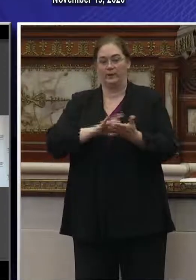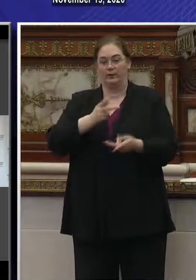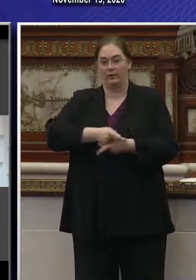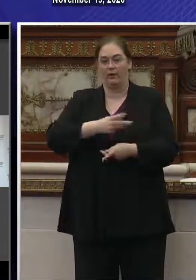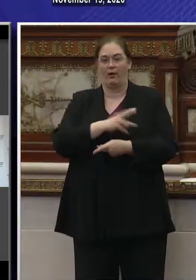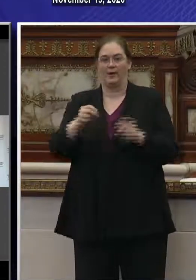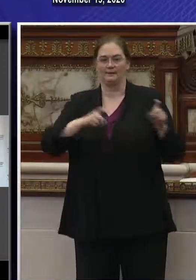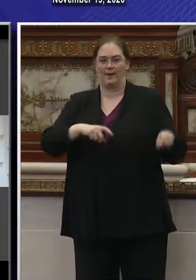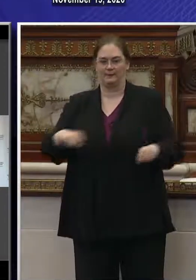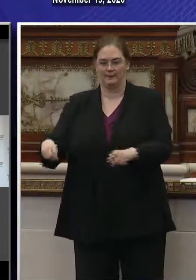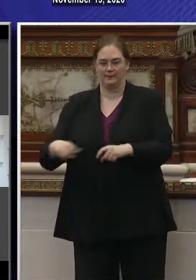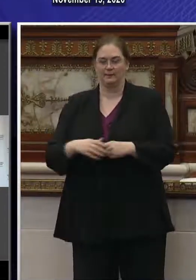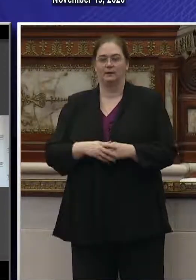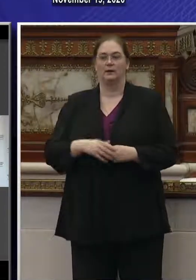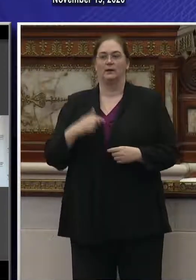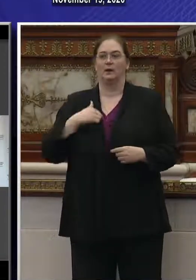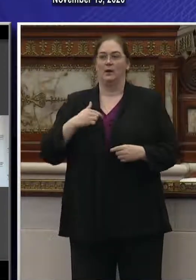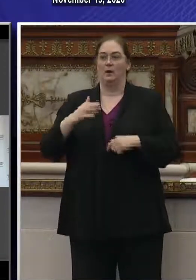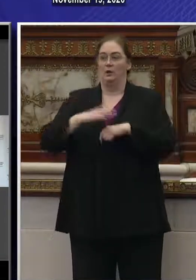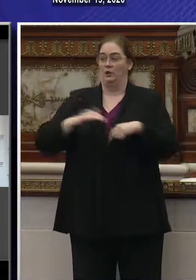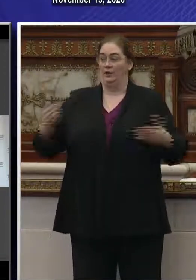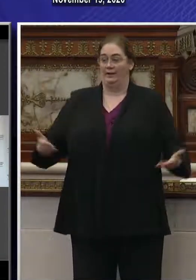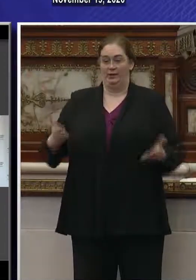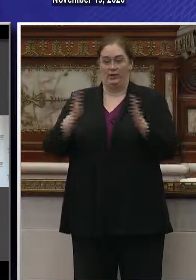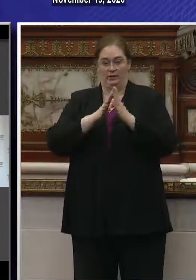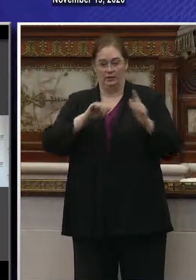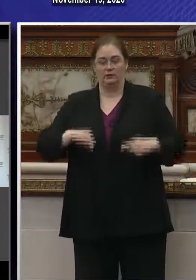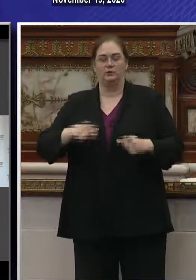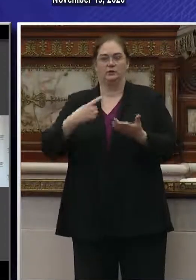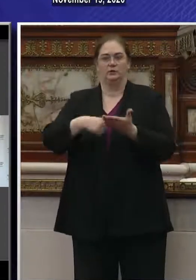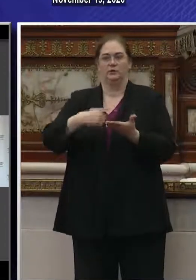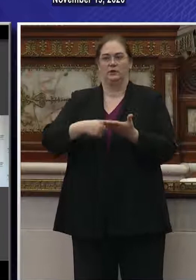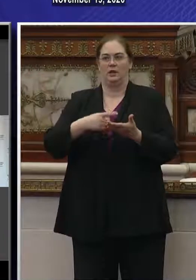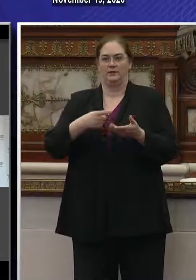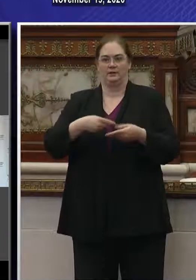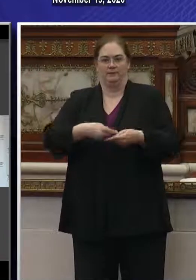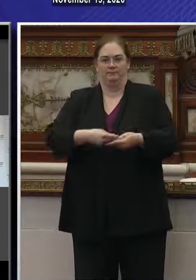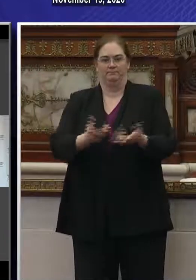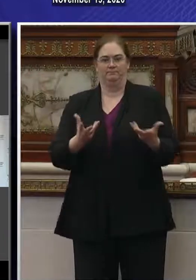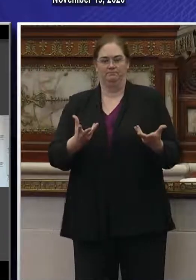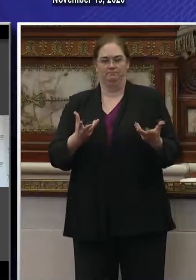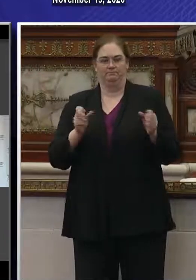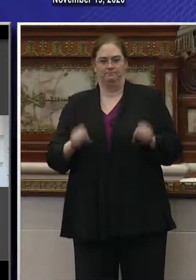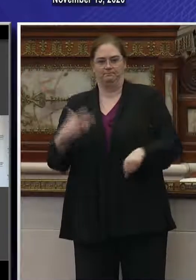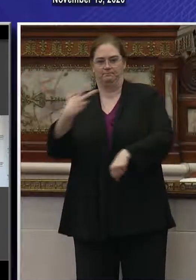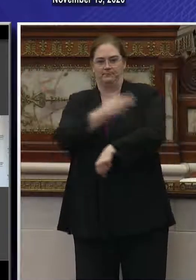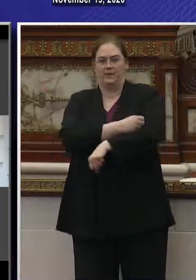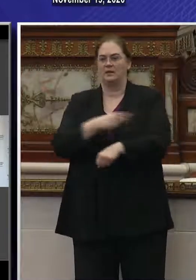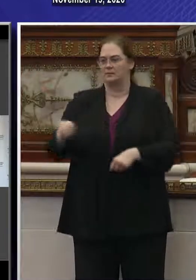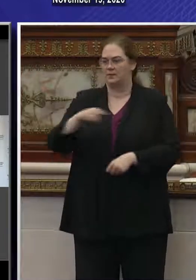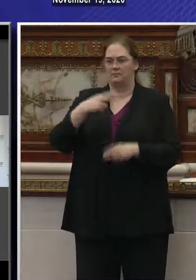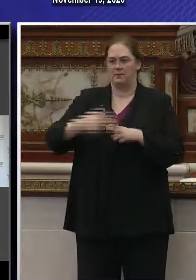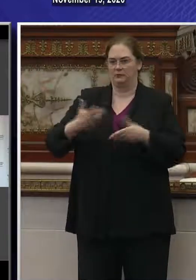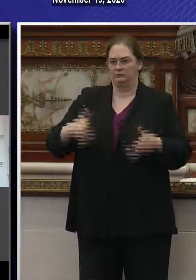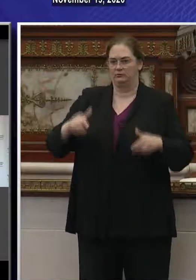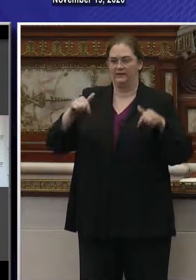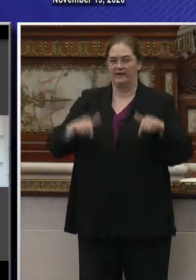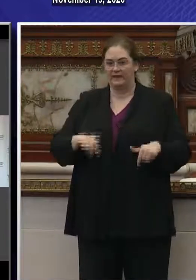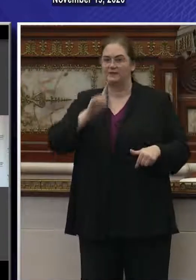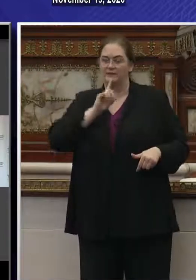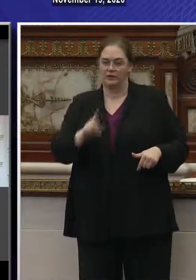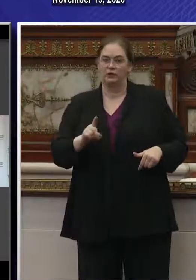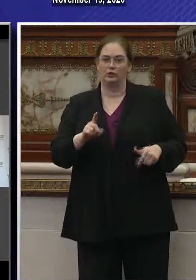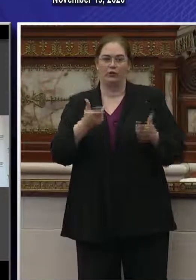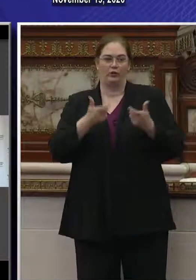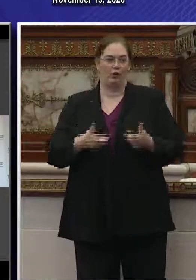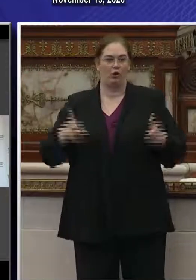and testing. I was called here to discuss the administration of this vaccine. Now, as some people have mentioned before, this is literally